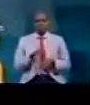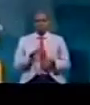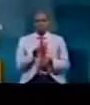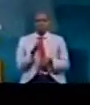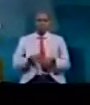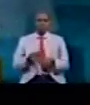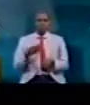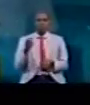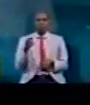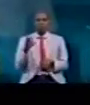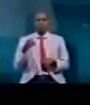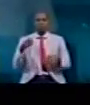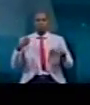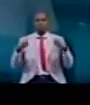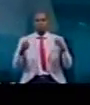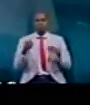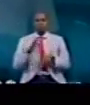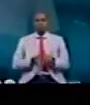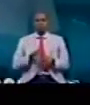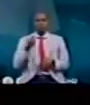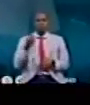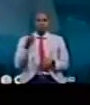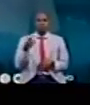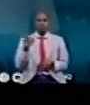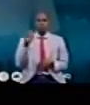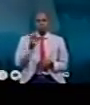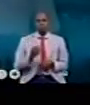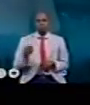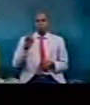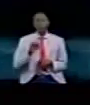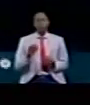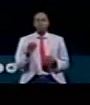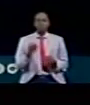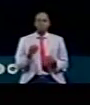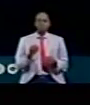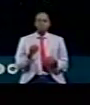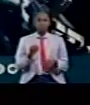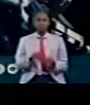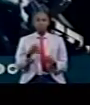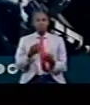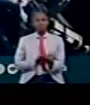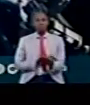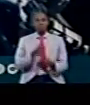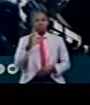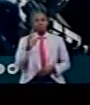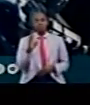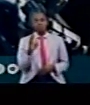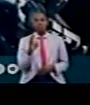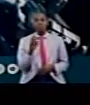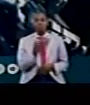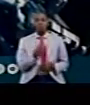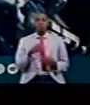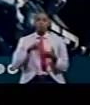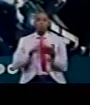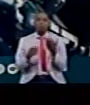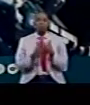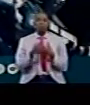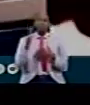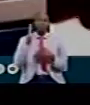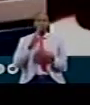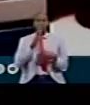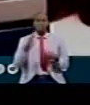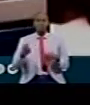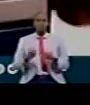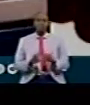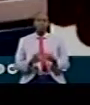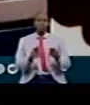not destroy our children, oh Lord. In the name of Jesus, oh Lord, we're going to pray that passion